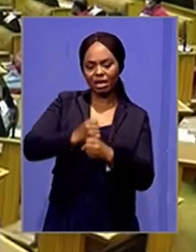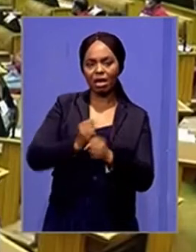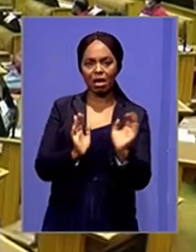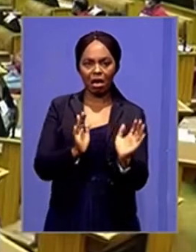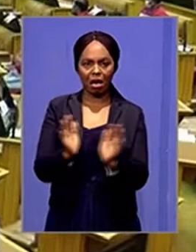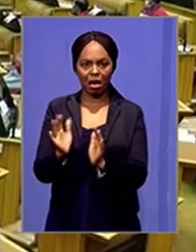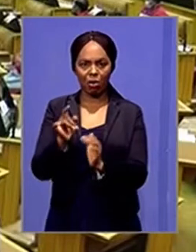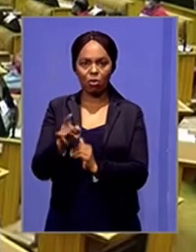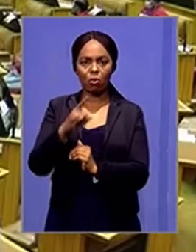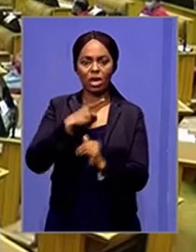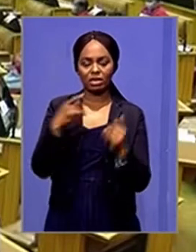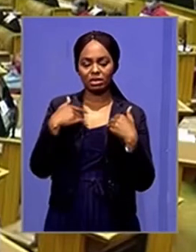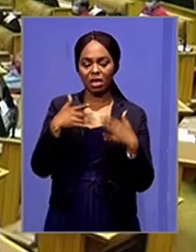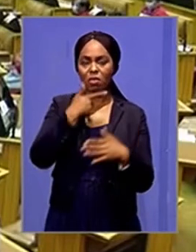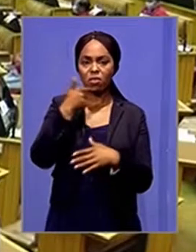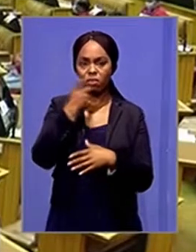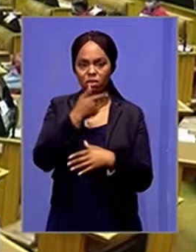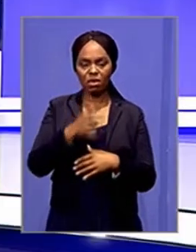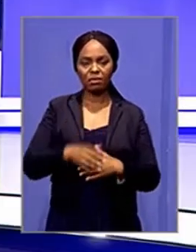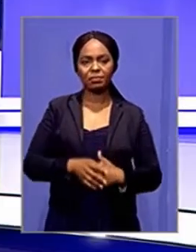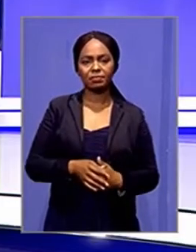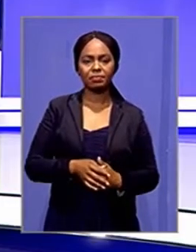tse lebeletsweng ho simolla haufinyane.